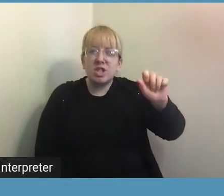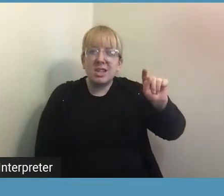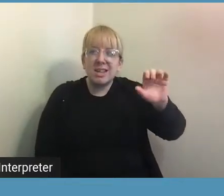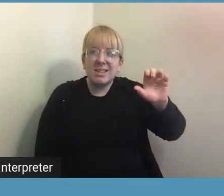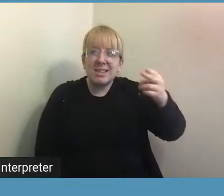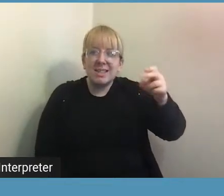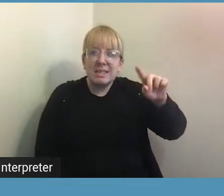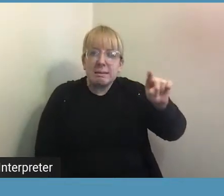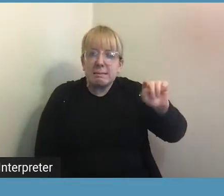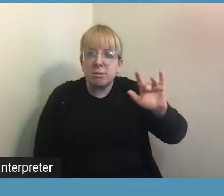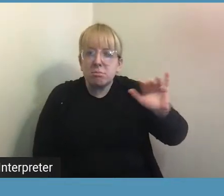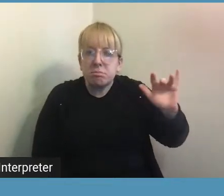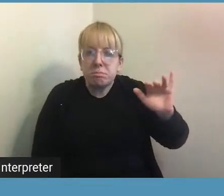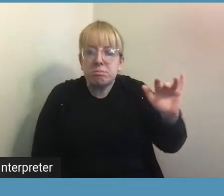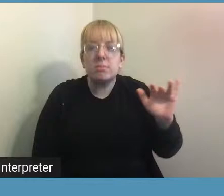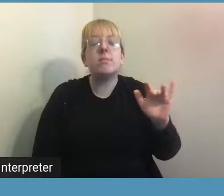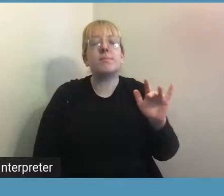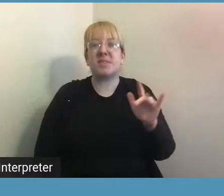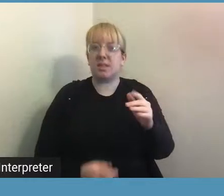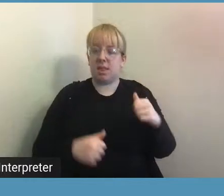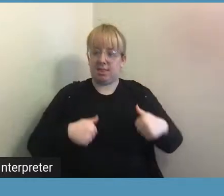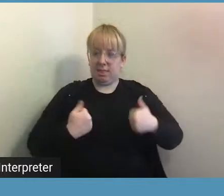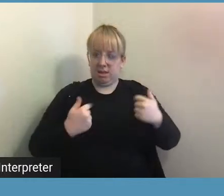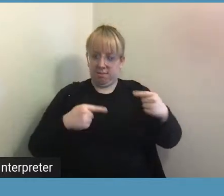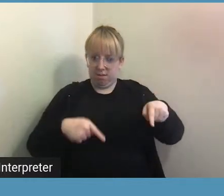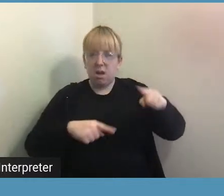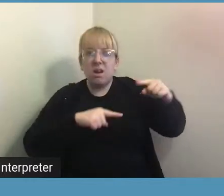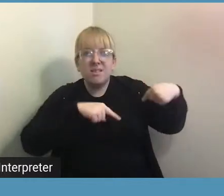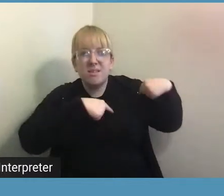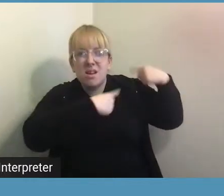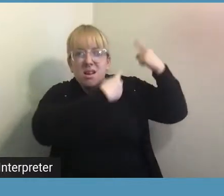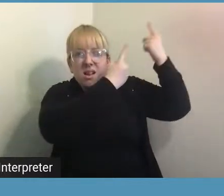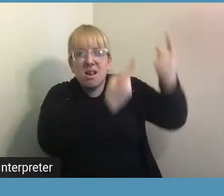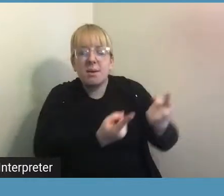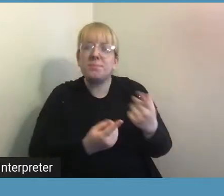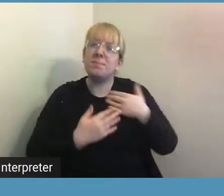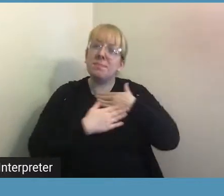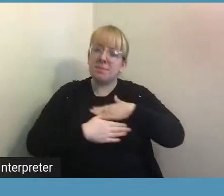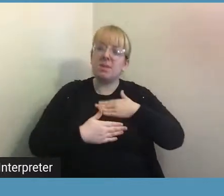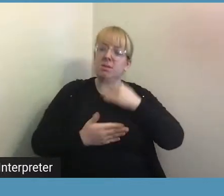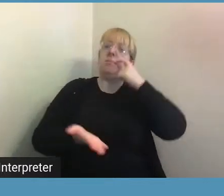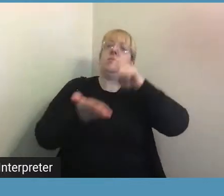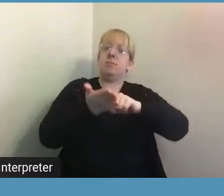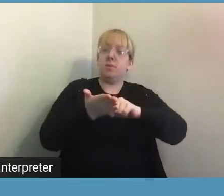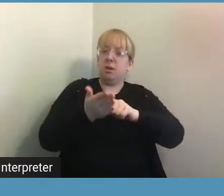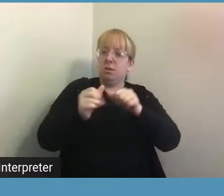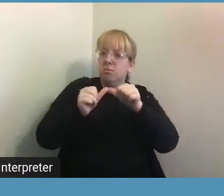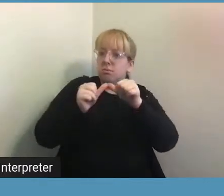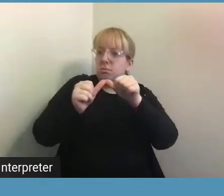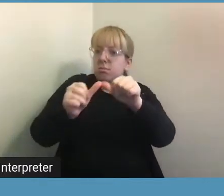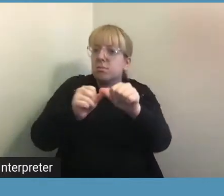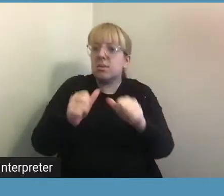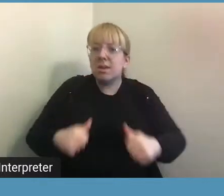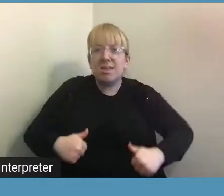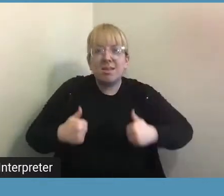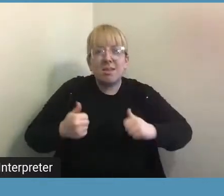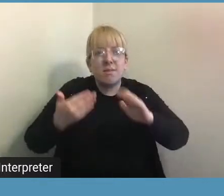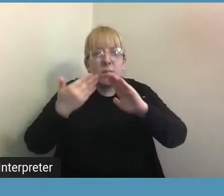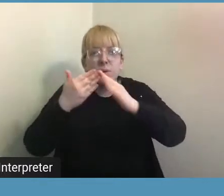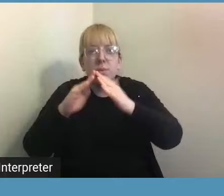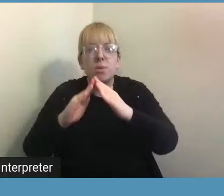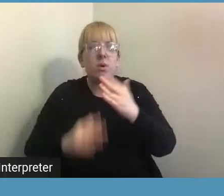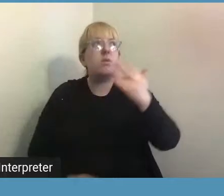are, let us acknowledge all indigenous nations as living communities, their elders, both past and present, as well as